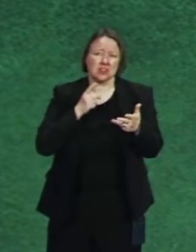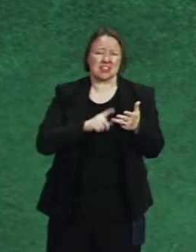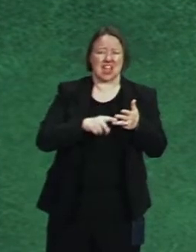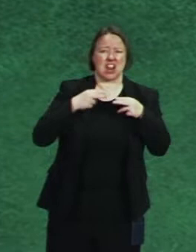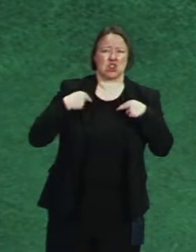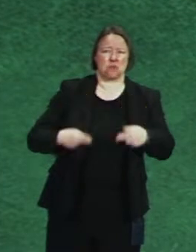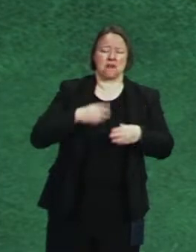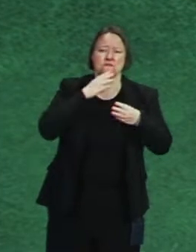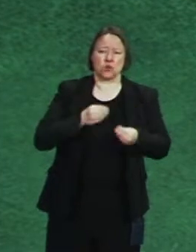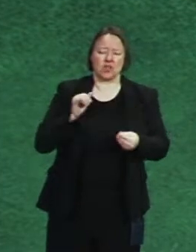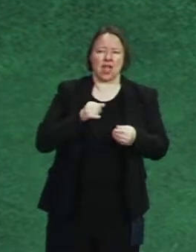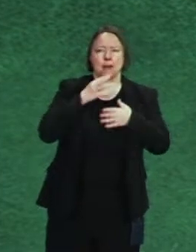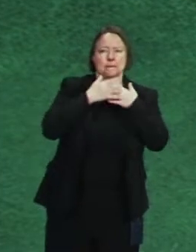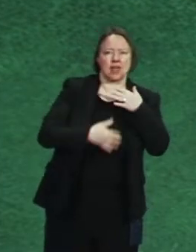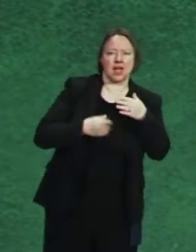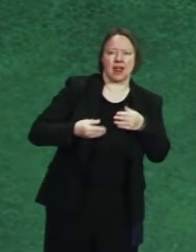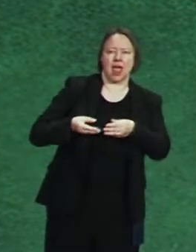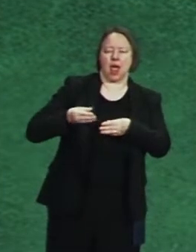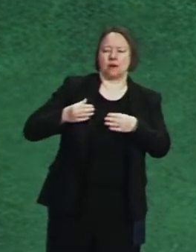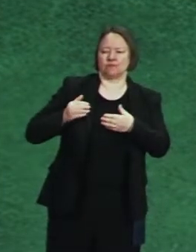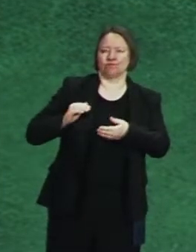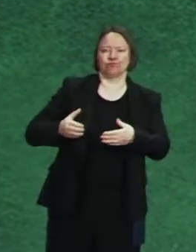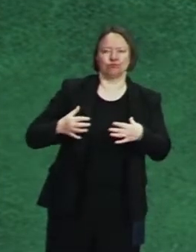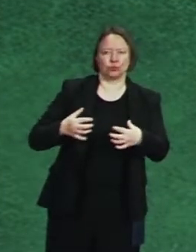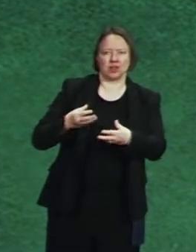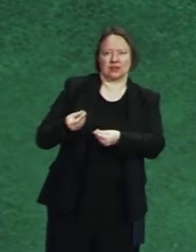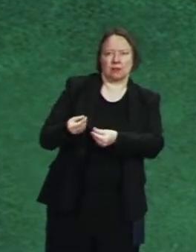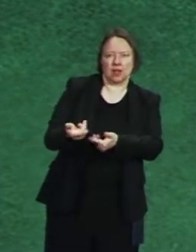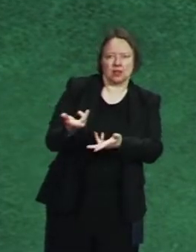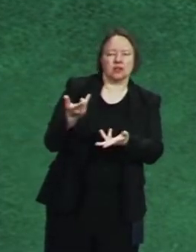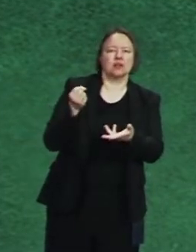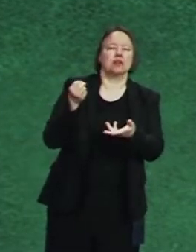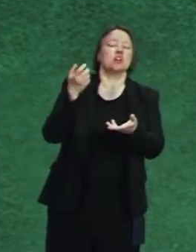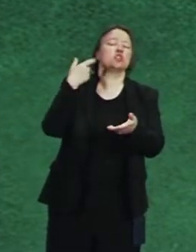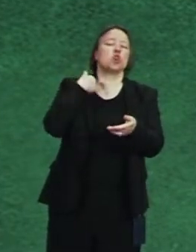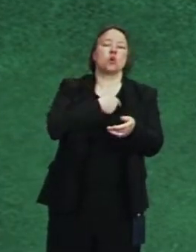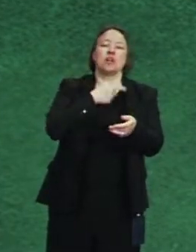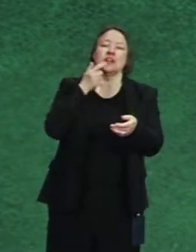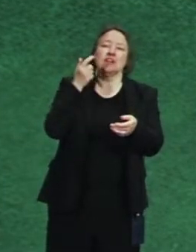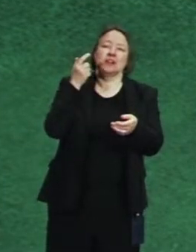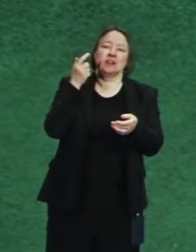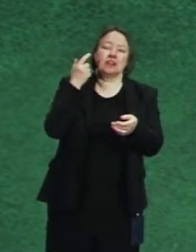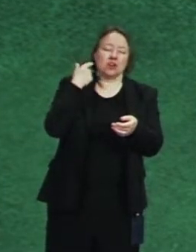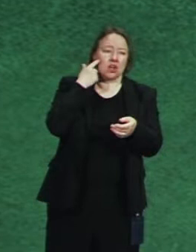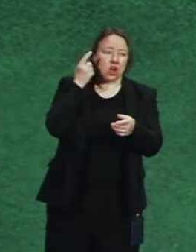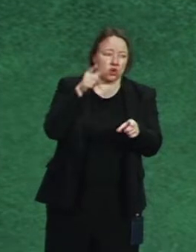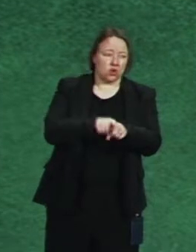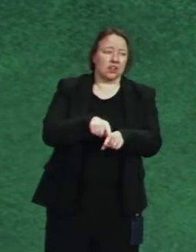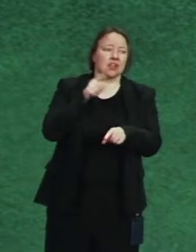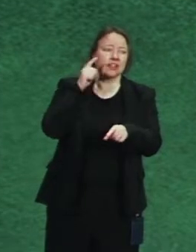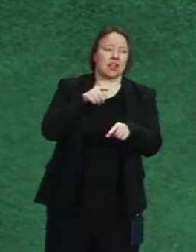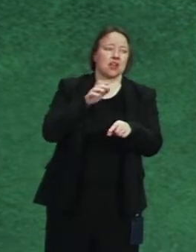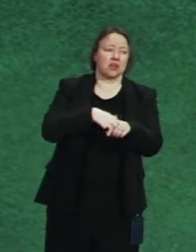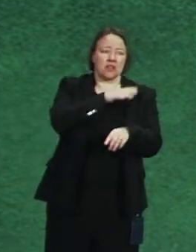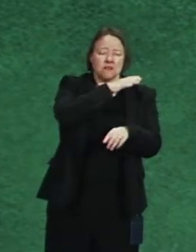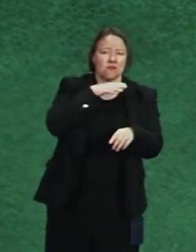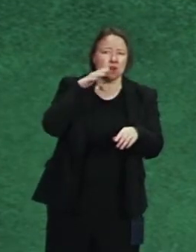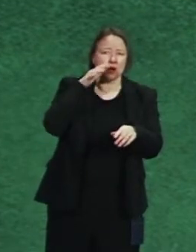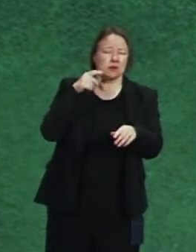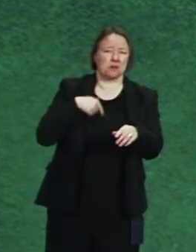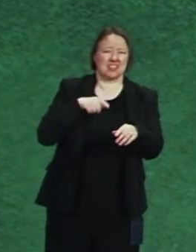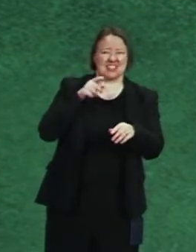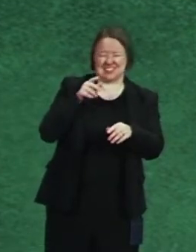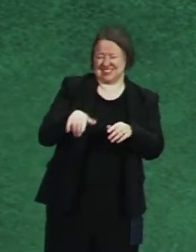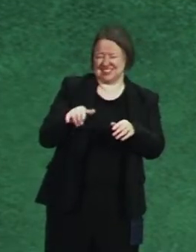fluids like blood and breast milk in Ghana. We agree with the Ellen MacArthur Foundation that the current food system doesn't work